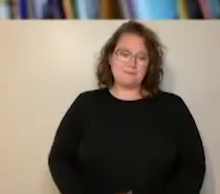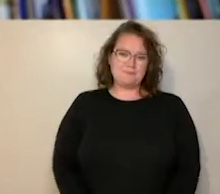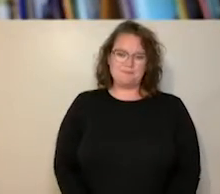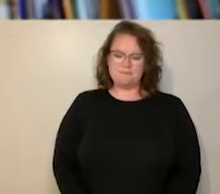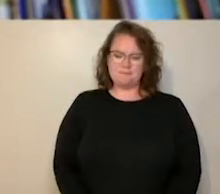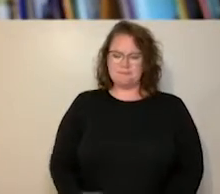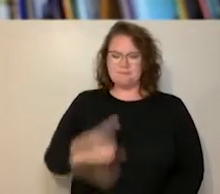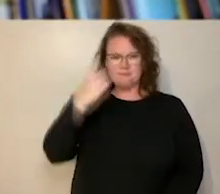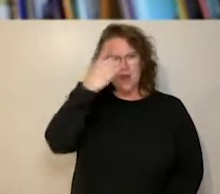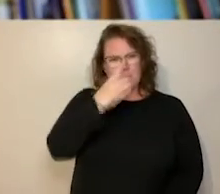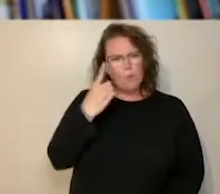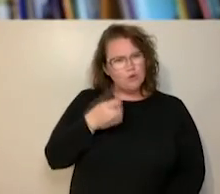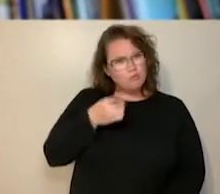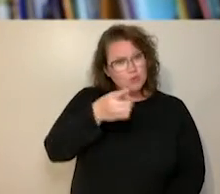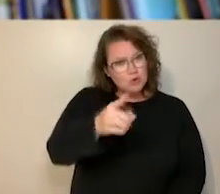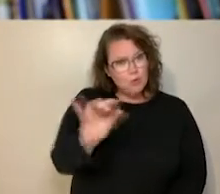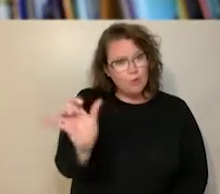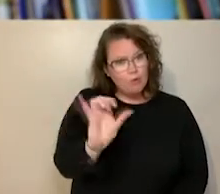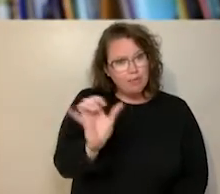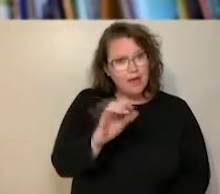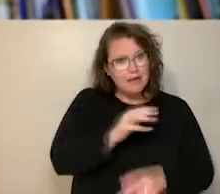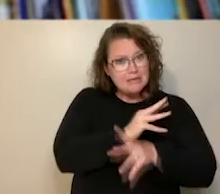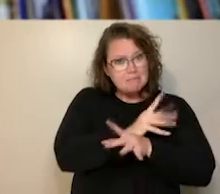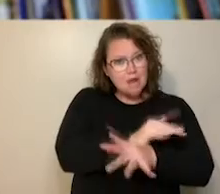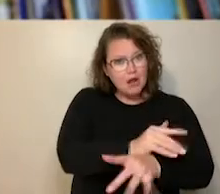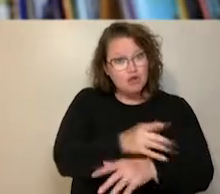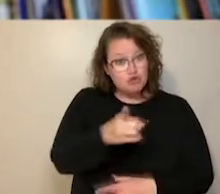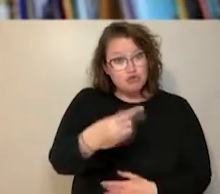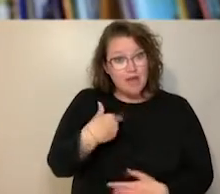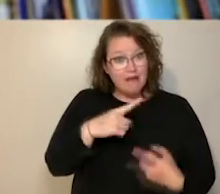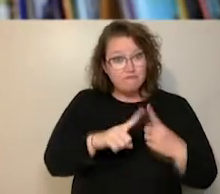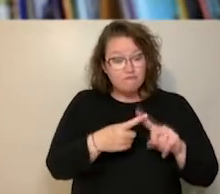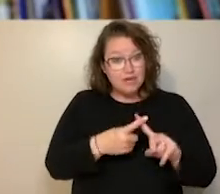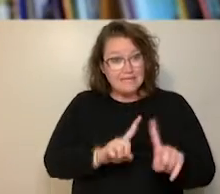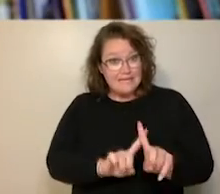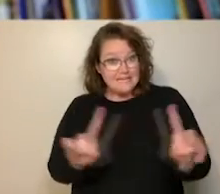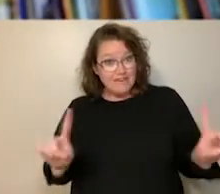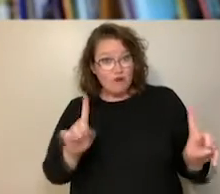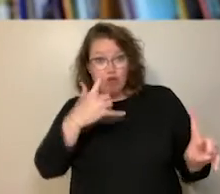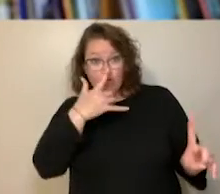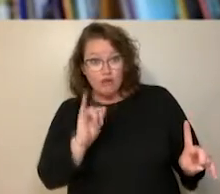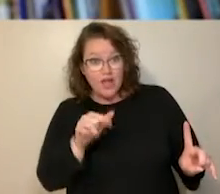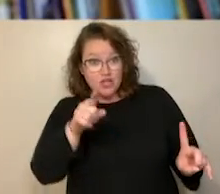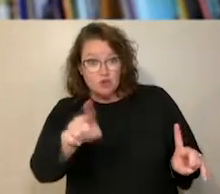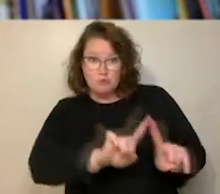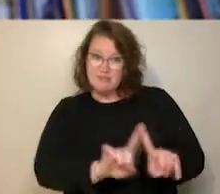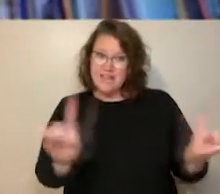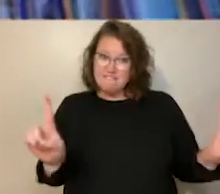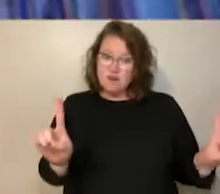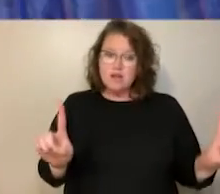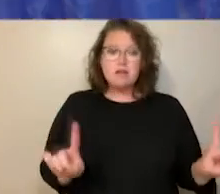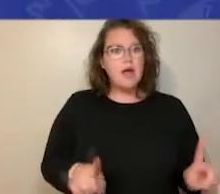I wonder if you're like Spider, if you have some friends that are different than you, but you've learned to be friends anyway, like Spider and Fly.